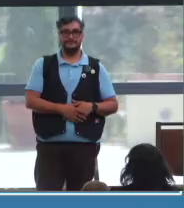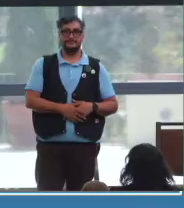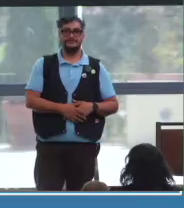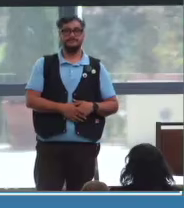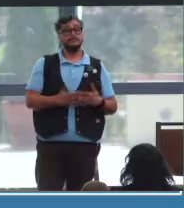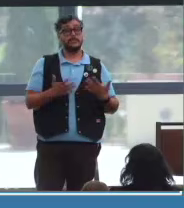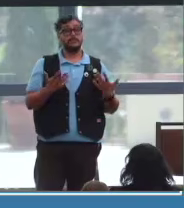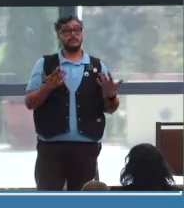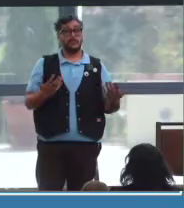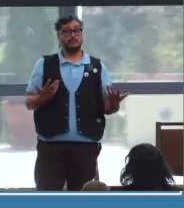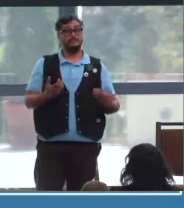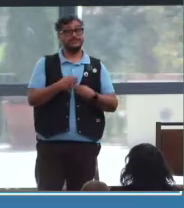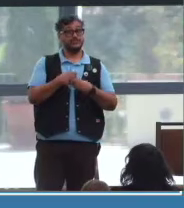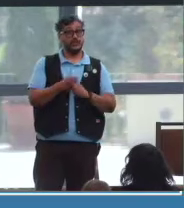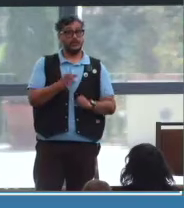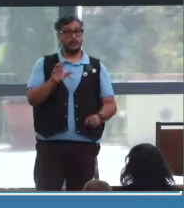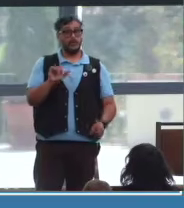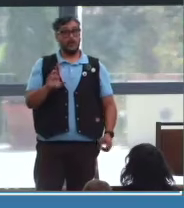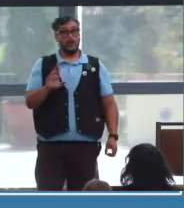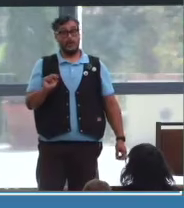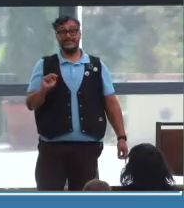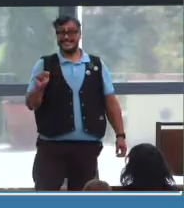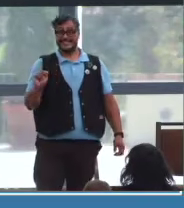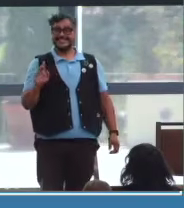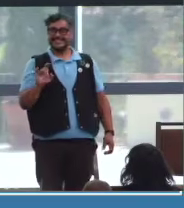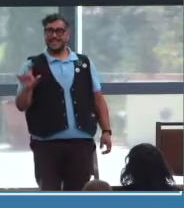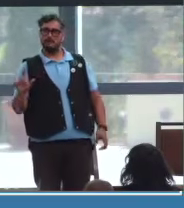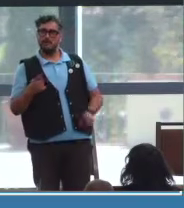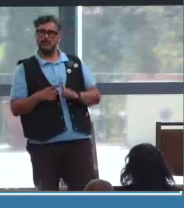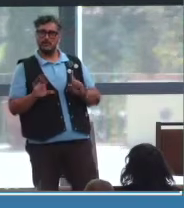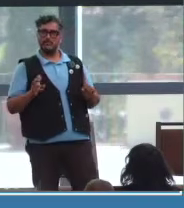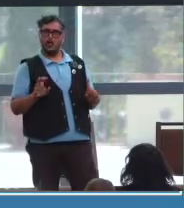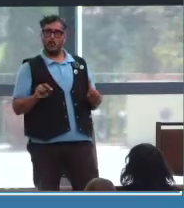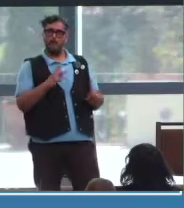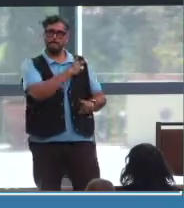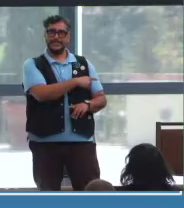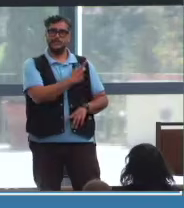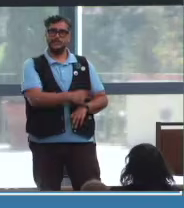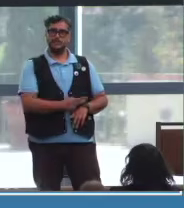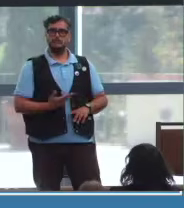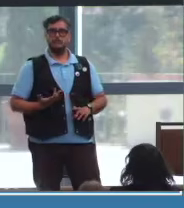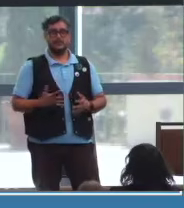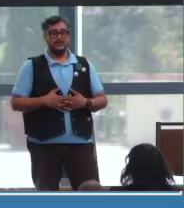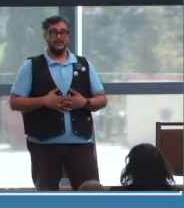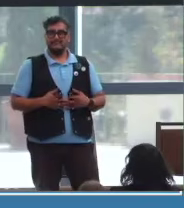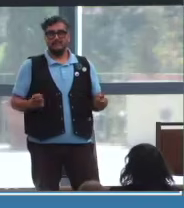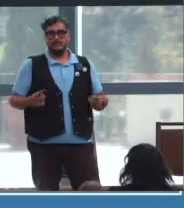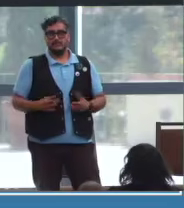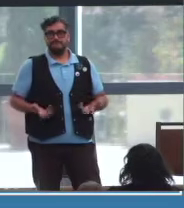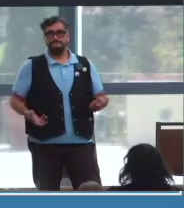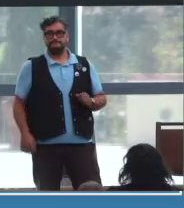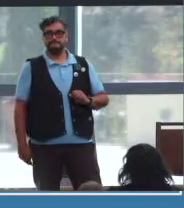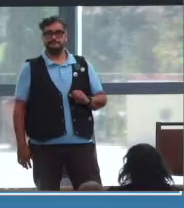So generating CAR T cells or autologous CAR T cells, meaning cells from the own patient, is rather